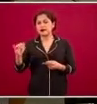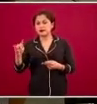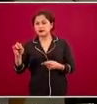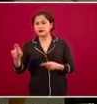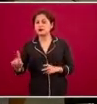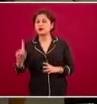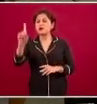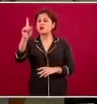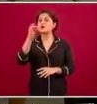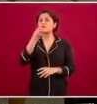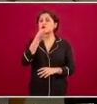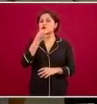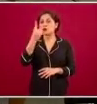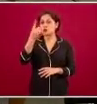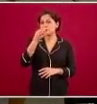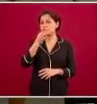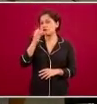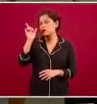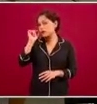we have 1 minute.